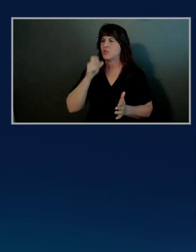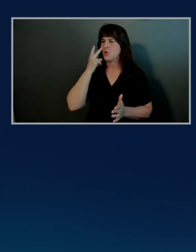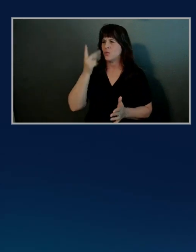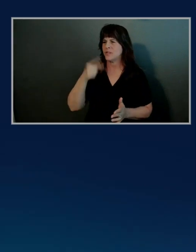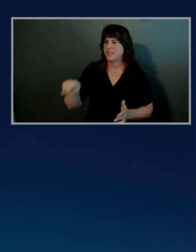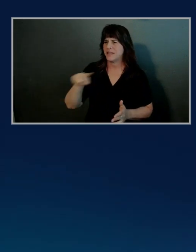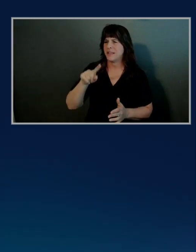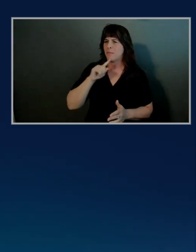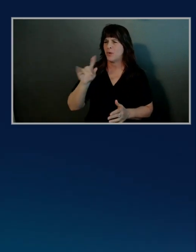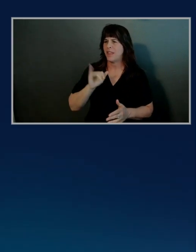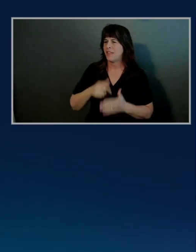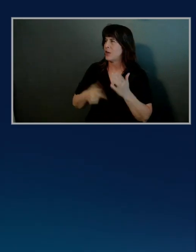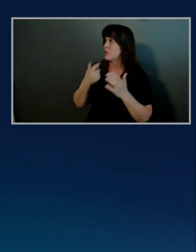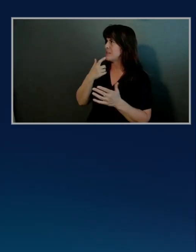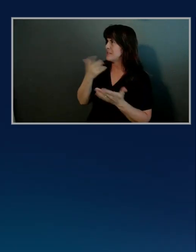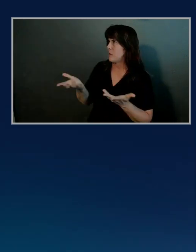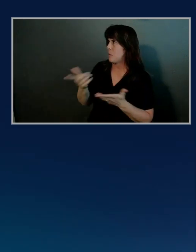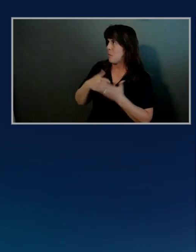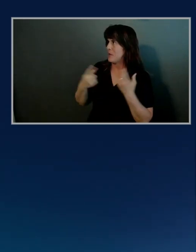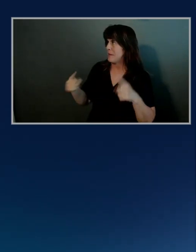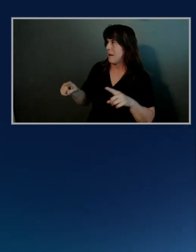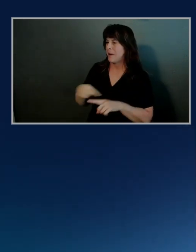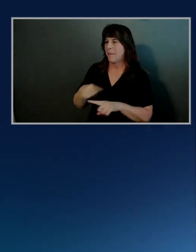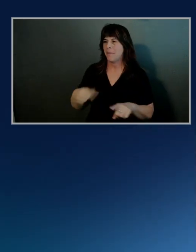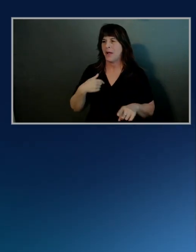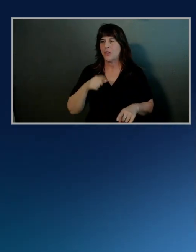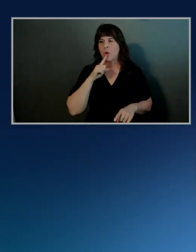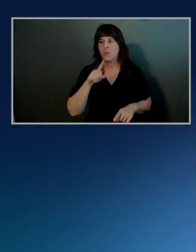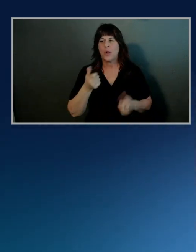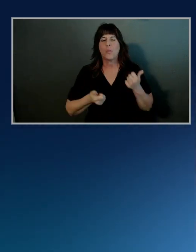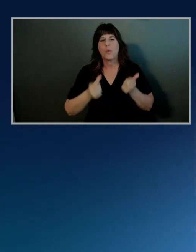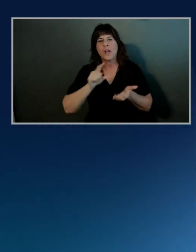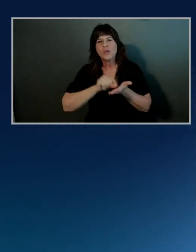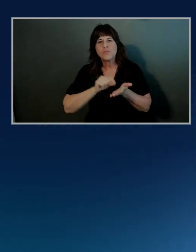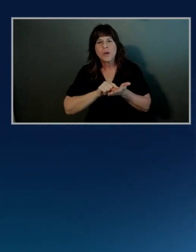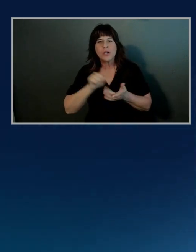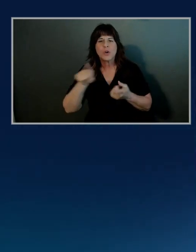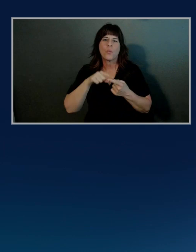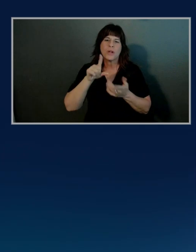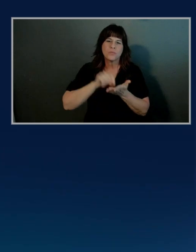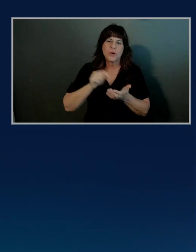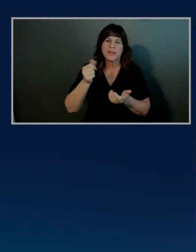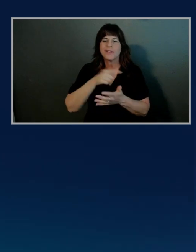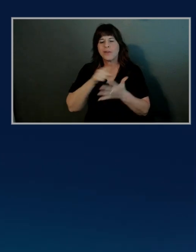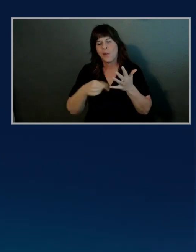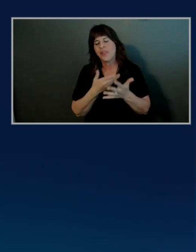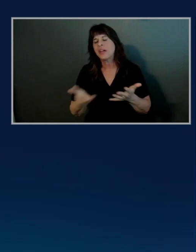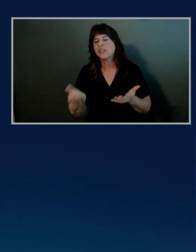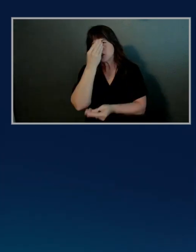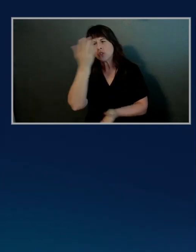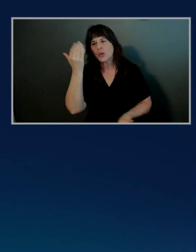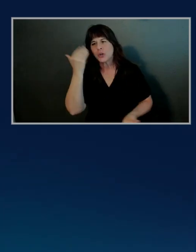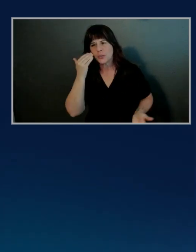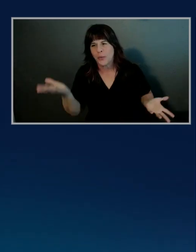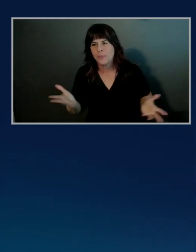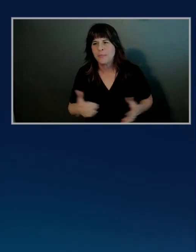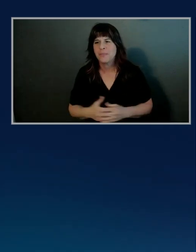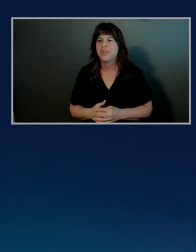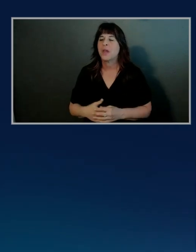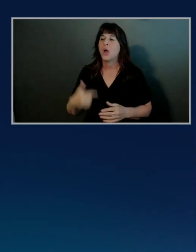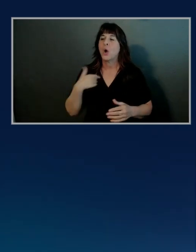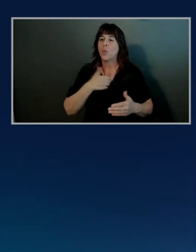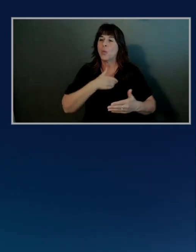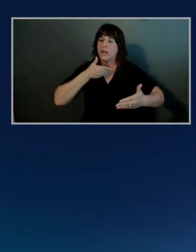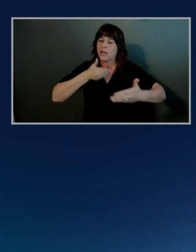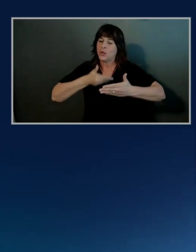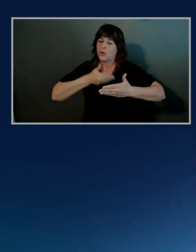like Easter eggs. Yeah, like they're there to say which printer and when it was printed. There's a whole thing, just so you know. Yeah. Yeah. We're coming to the end of our time. Yes.